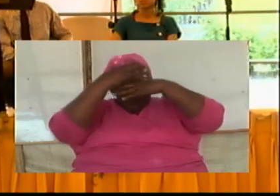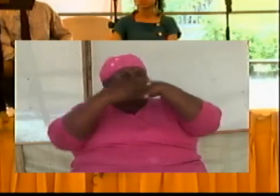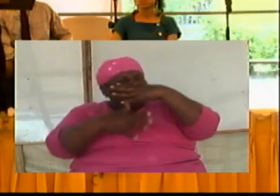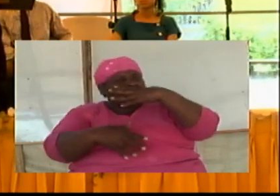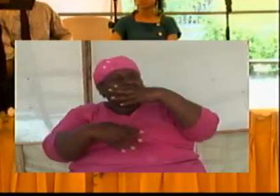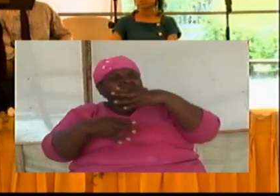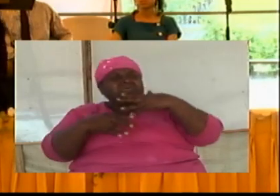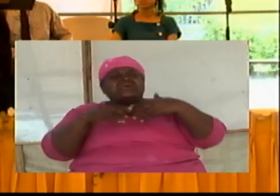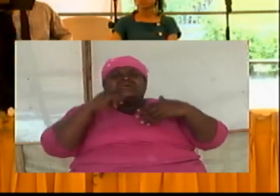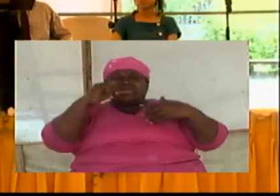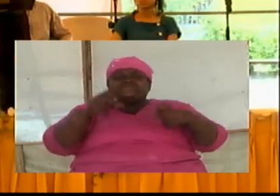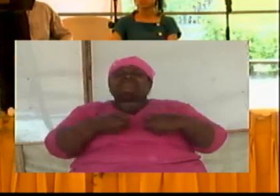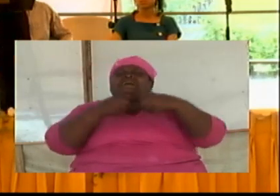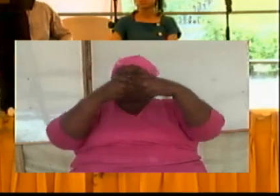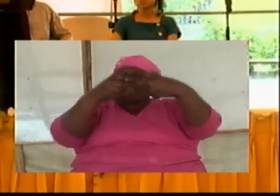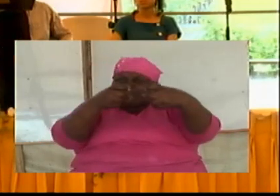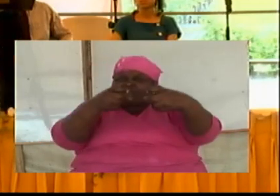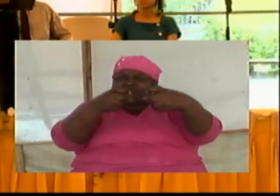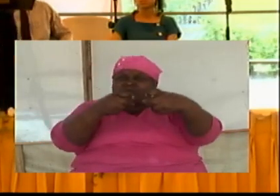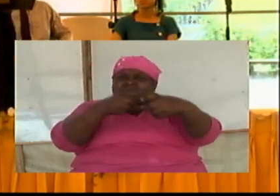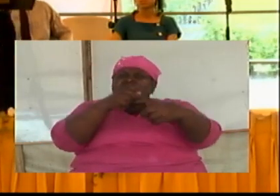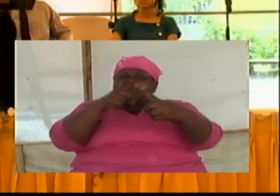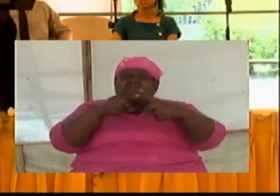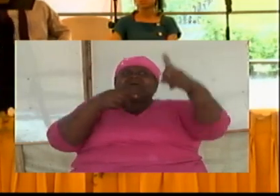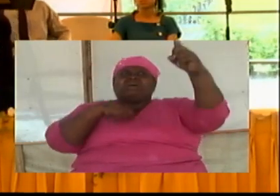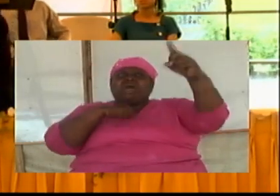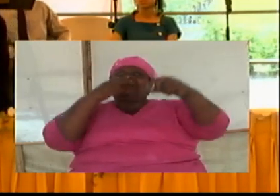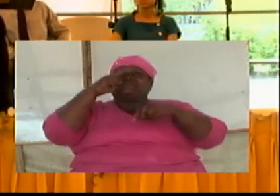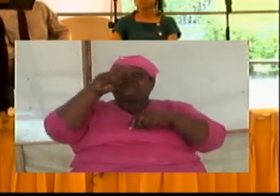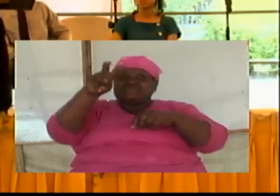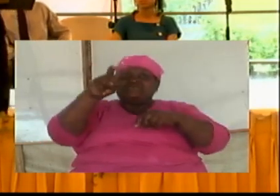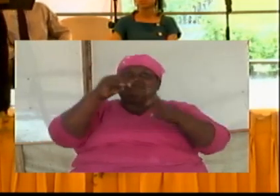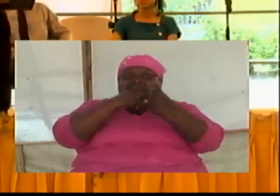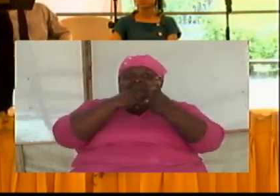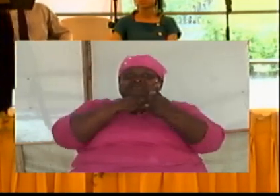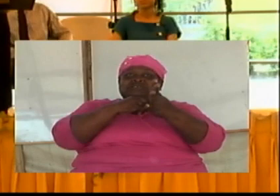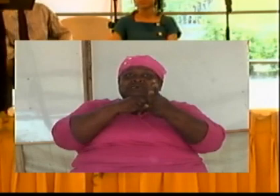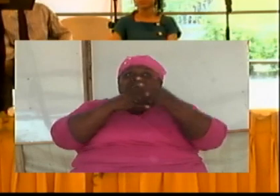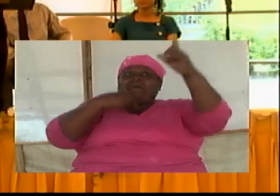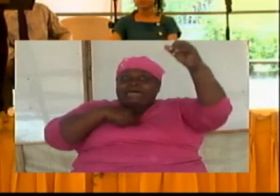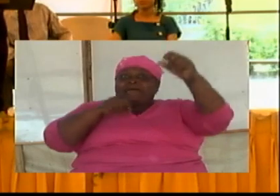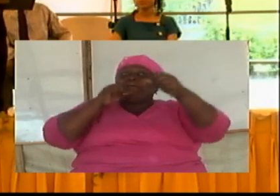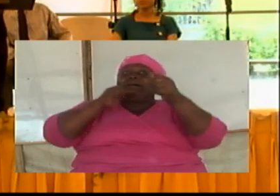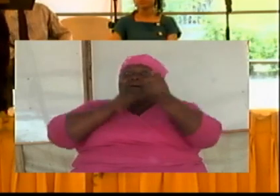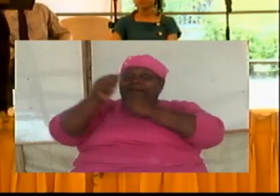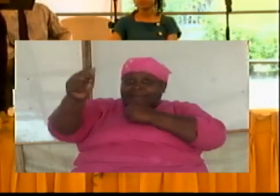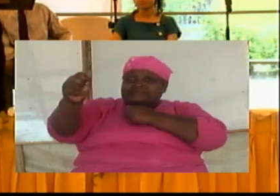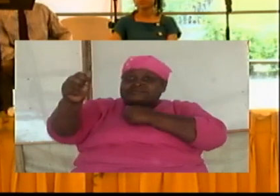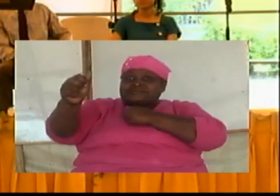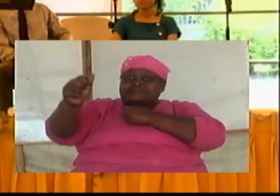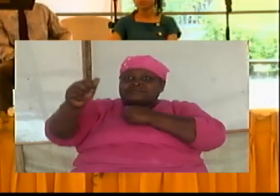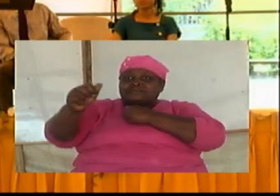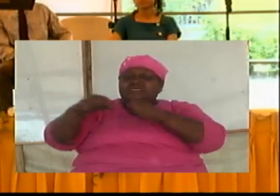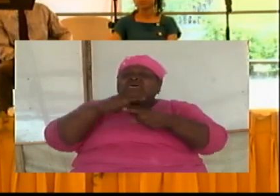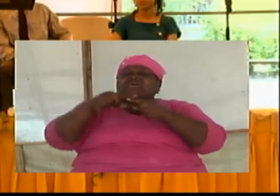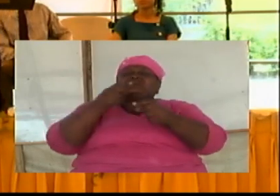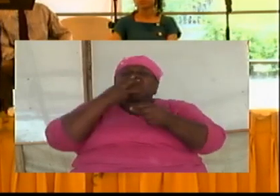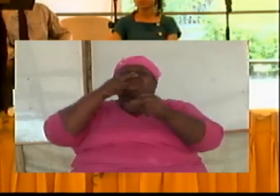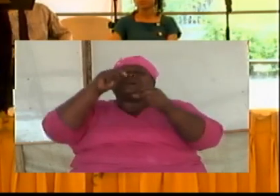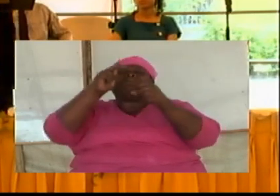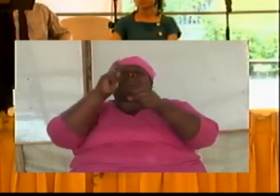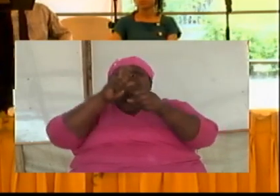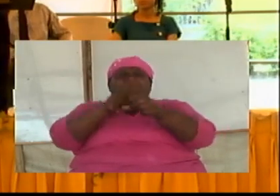token, and when I see it, I will pass. In other words, it was a guarantee, it was a pledge, it